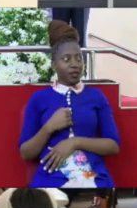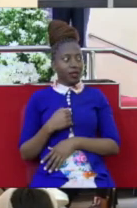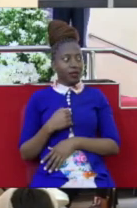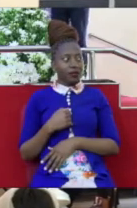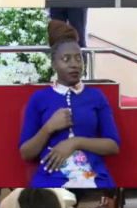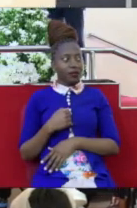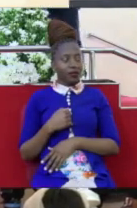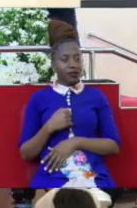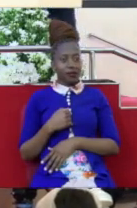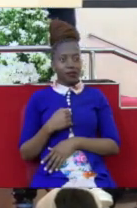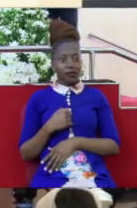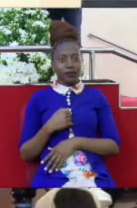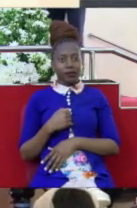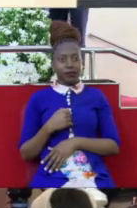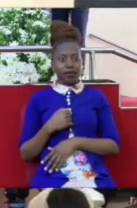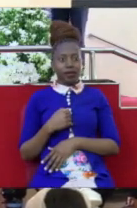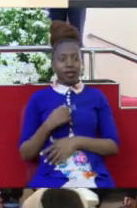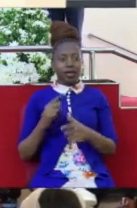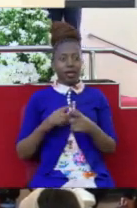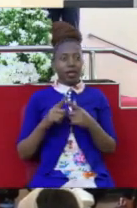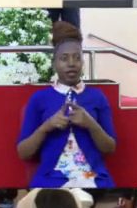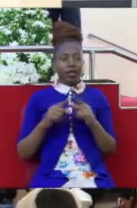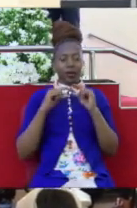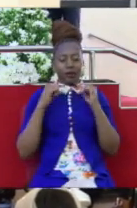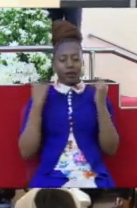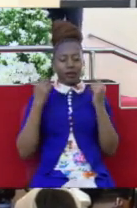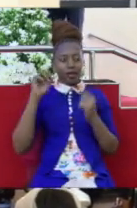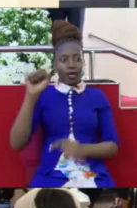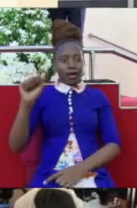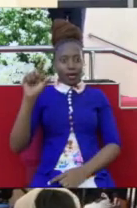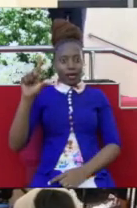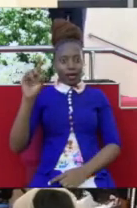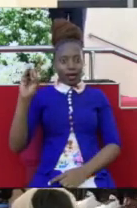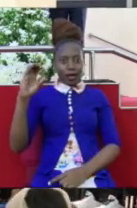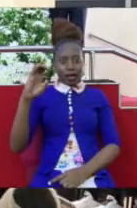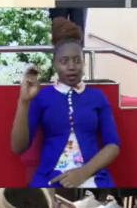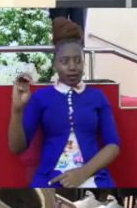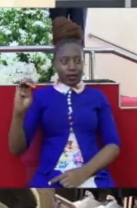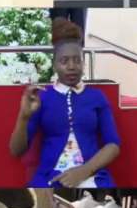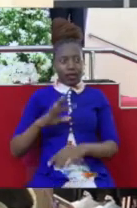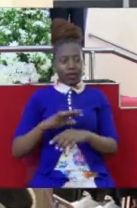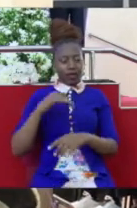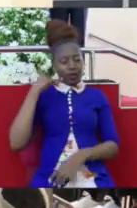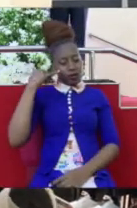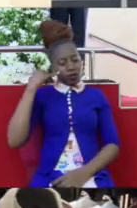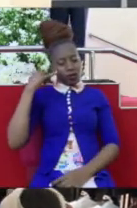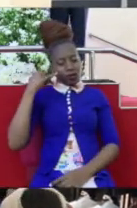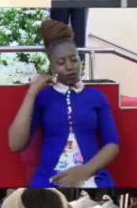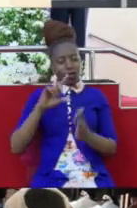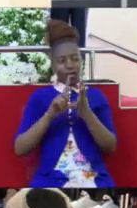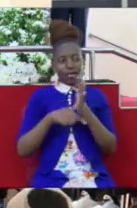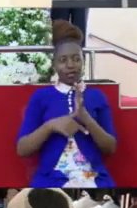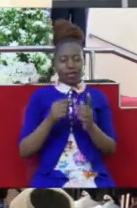Can't remember, but Pastor Alice calls me a little bit later. Akanipigia baadaye simu. And I didn't answer. Na sikuweza